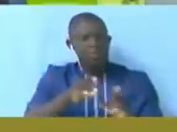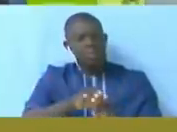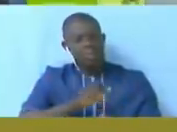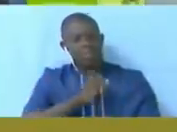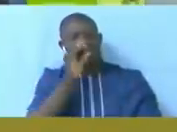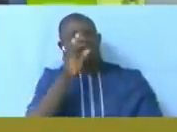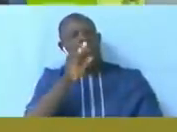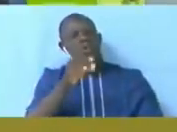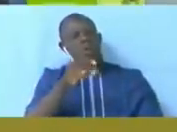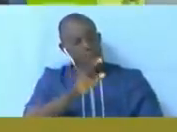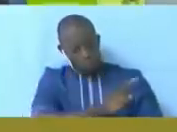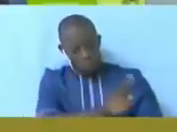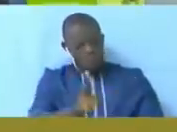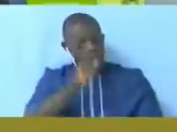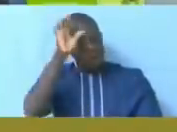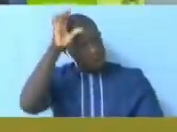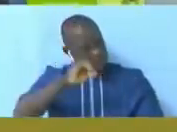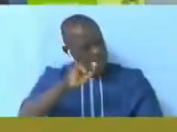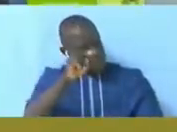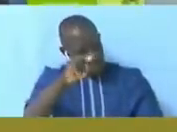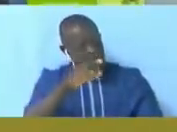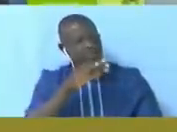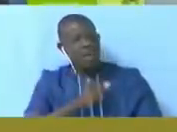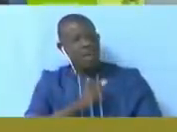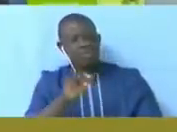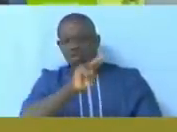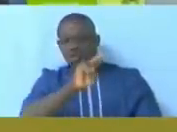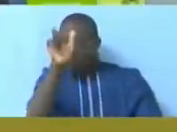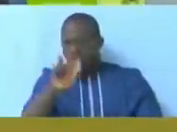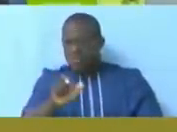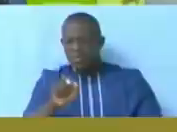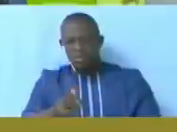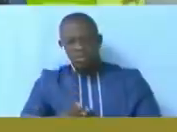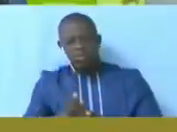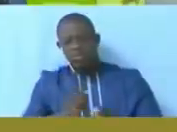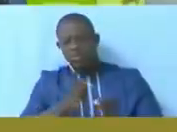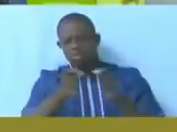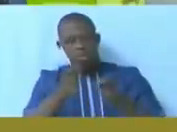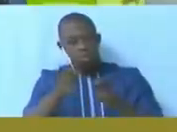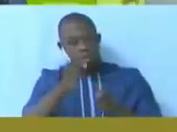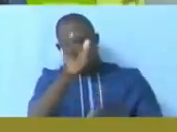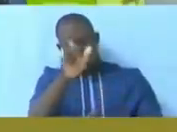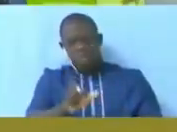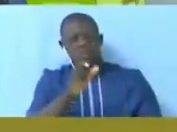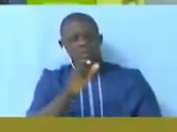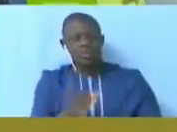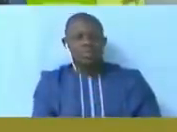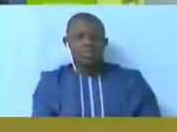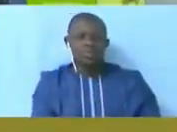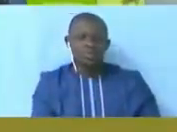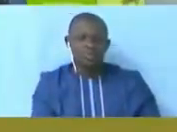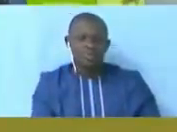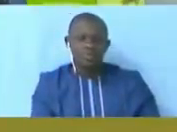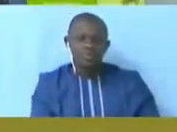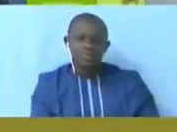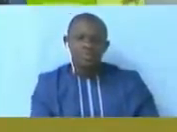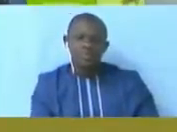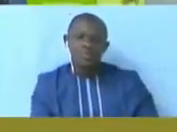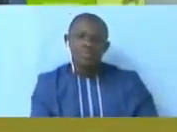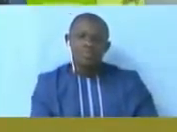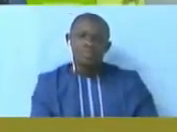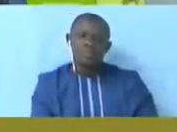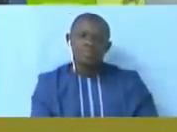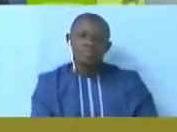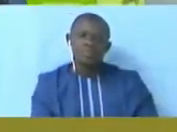watu meng itel tatantila okodia mo fangola Chief Justice ya. Atende atemu mo leti nite fangona ate kungo